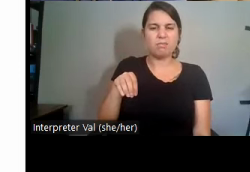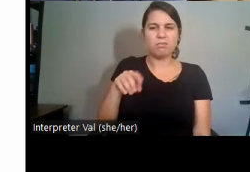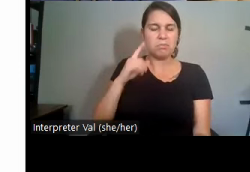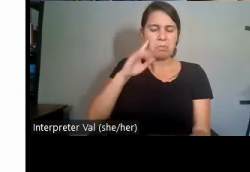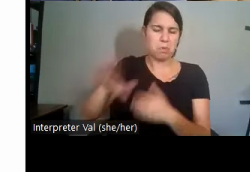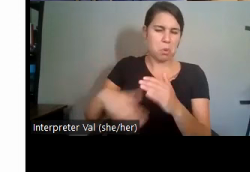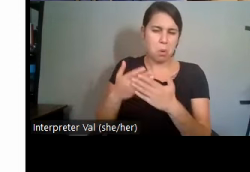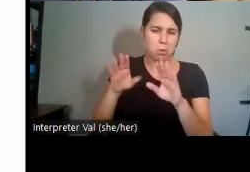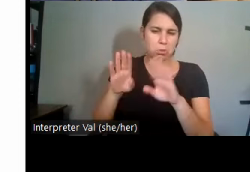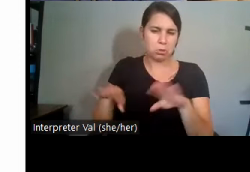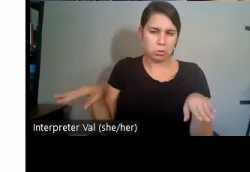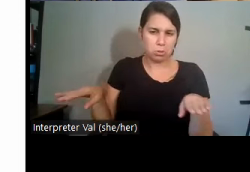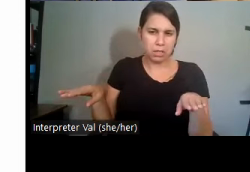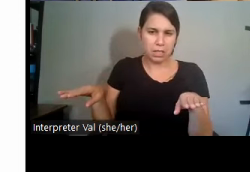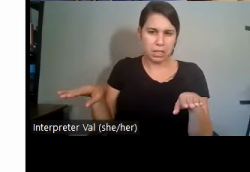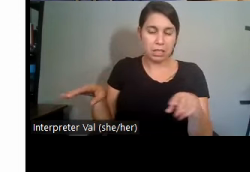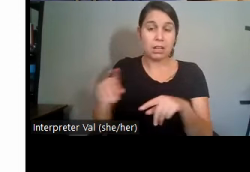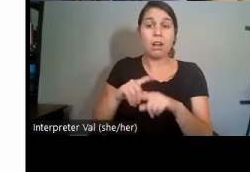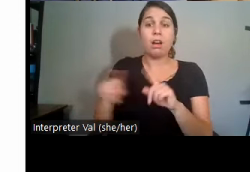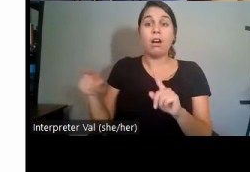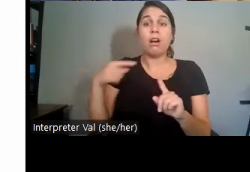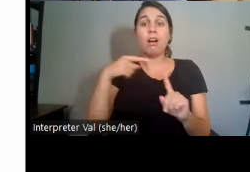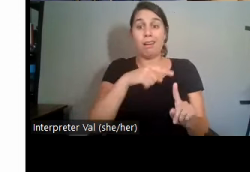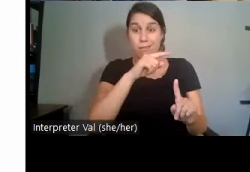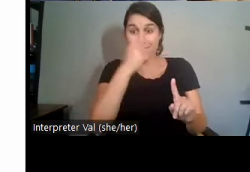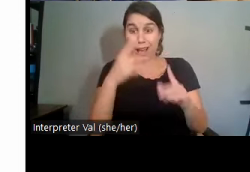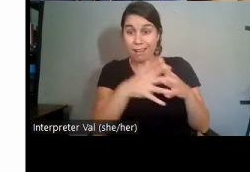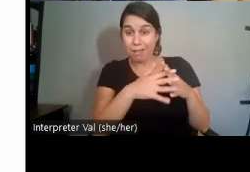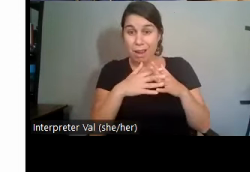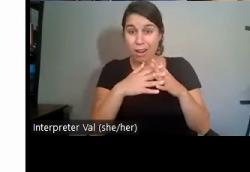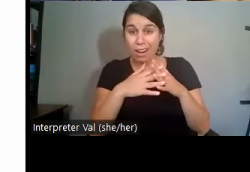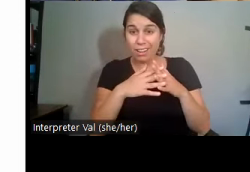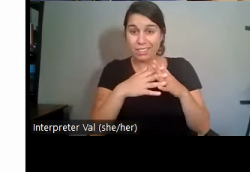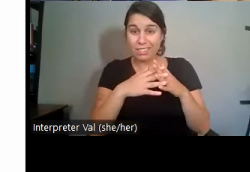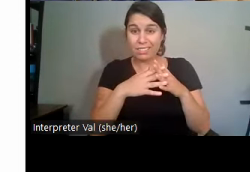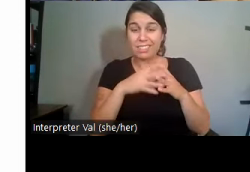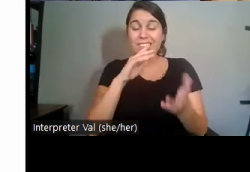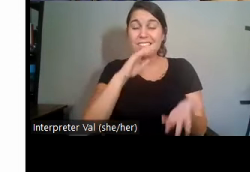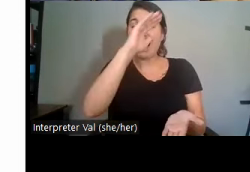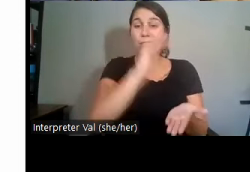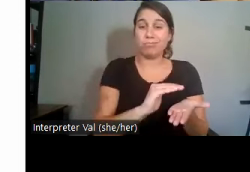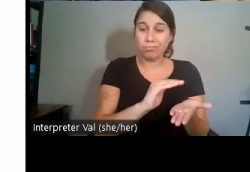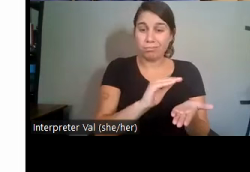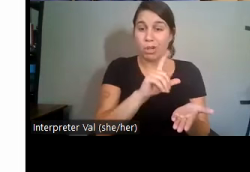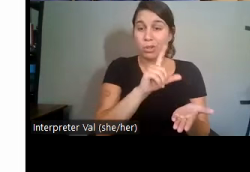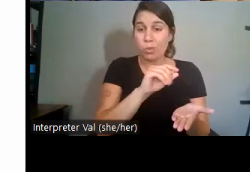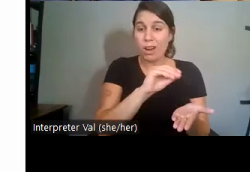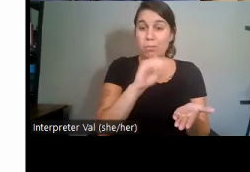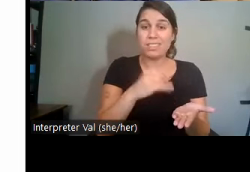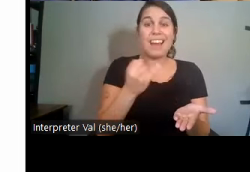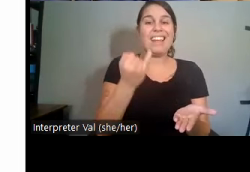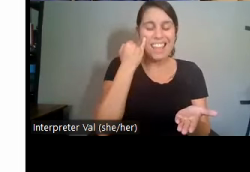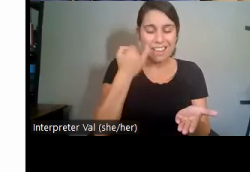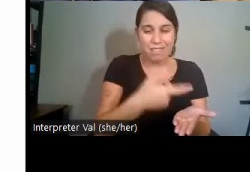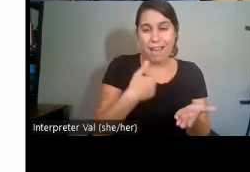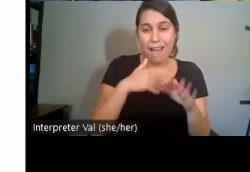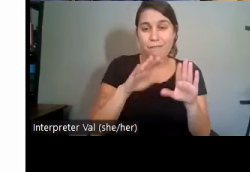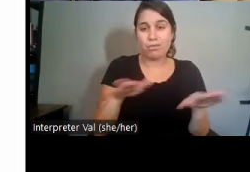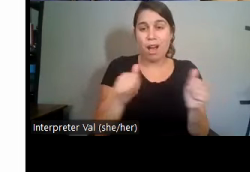children, those numbers dropped for Black Americans to about 20% if they're raising a child with a